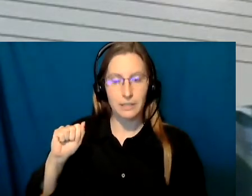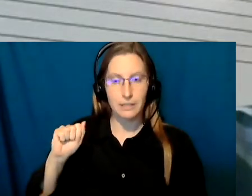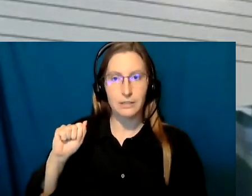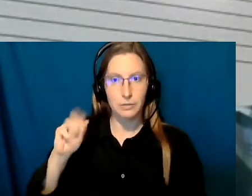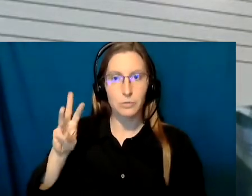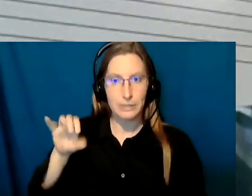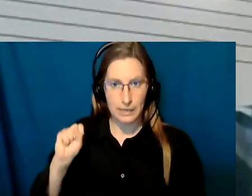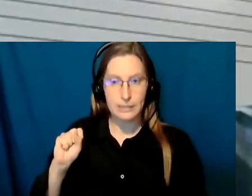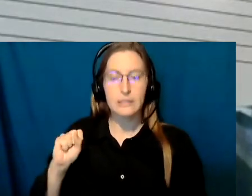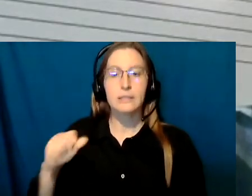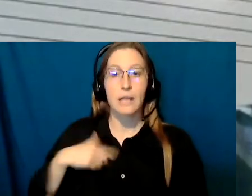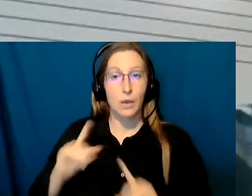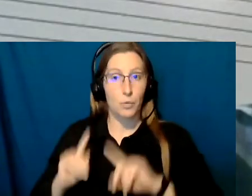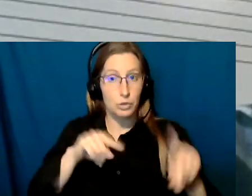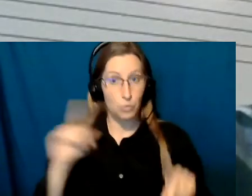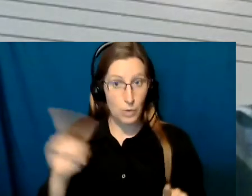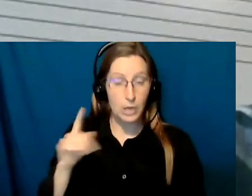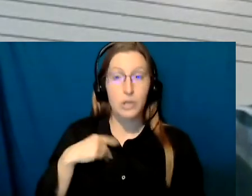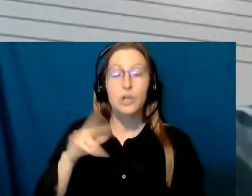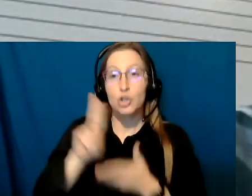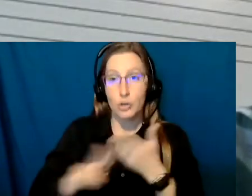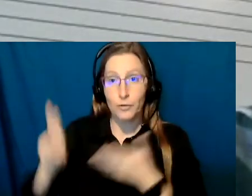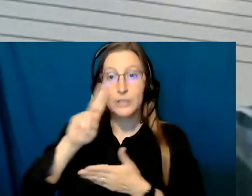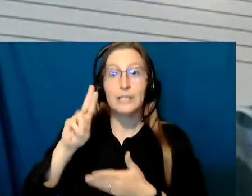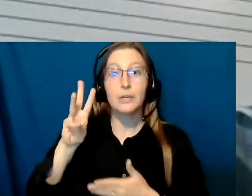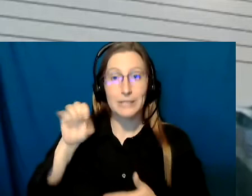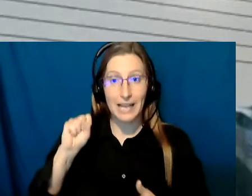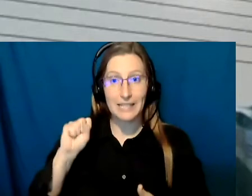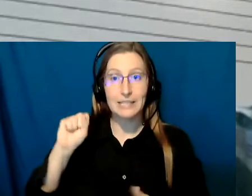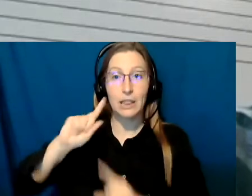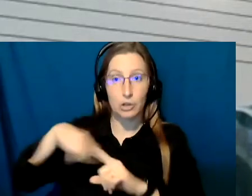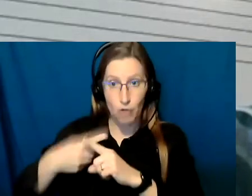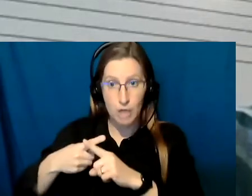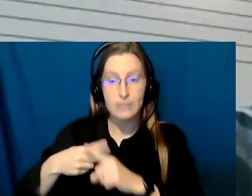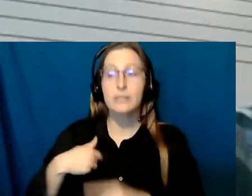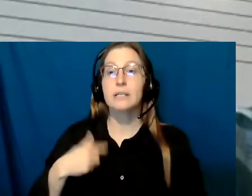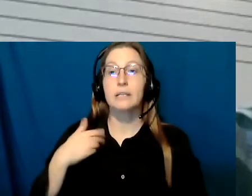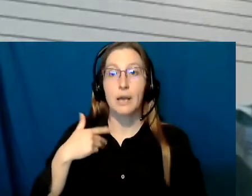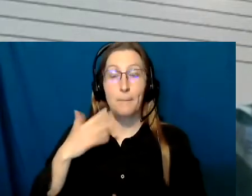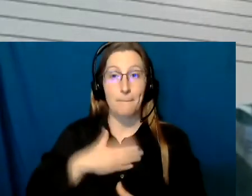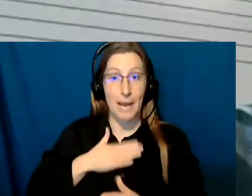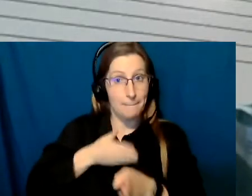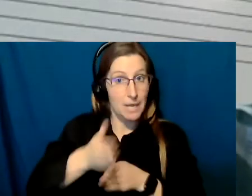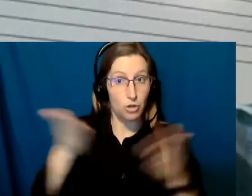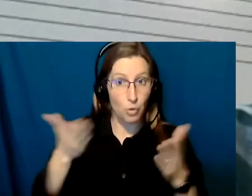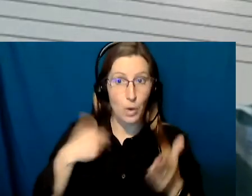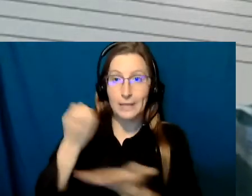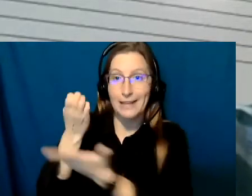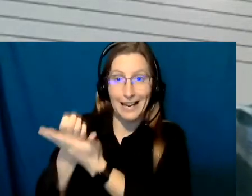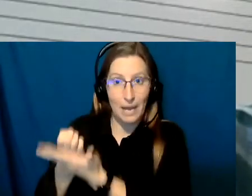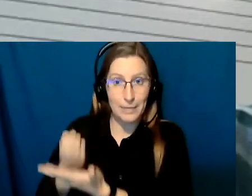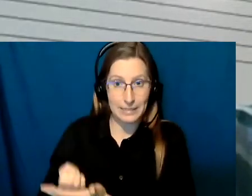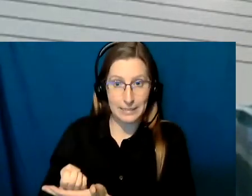I attended the University of Wisconsin-La Crosse, where I majored in economics. And